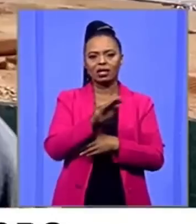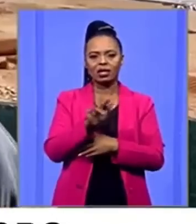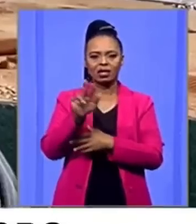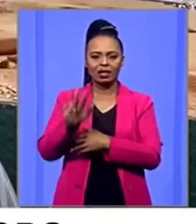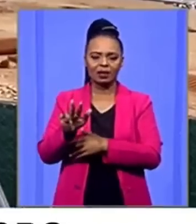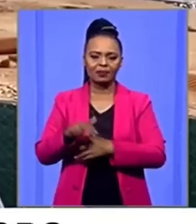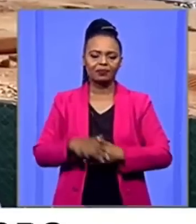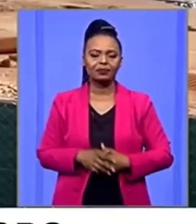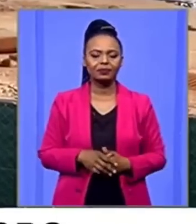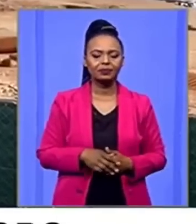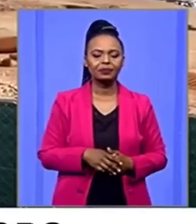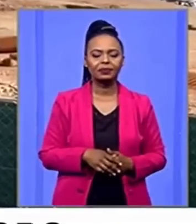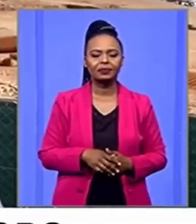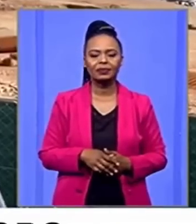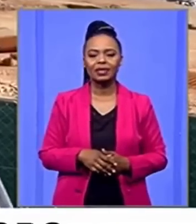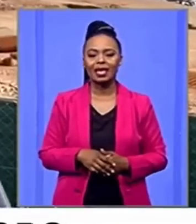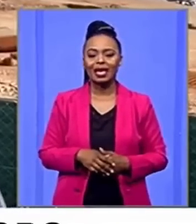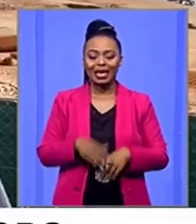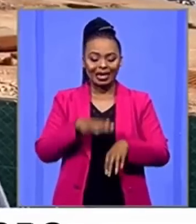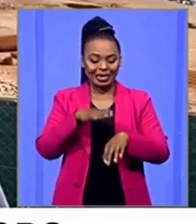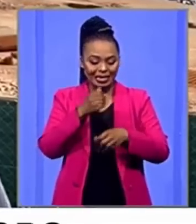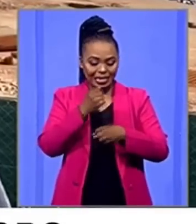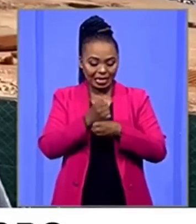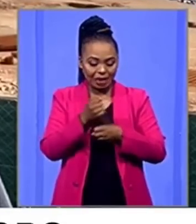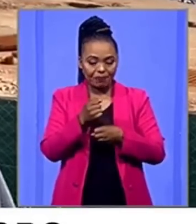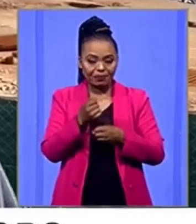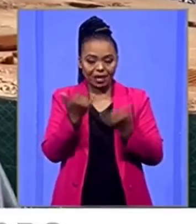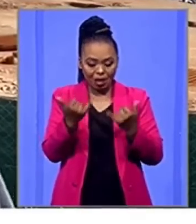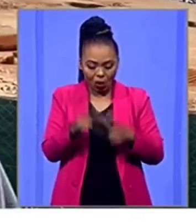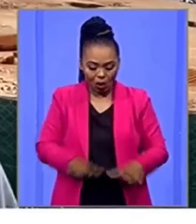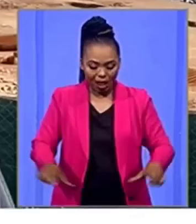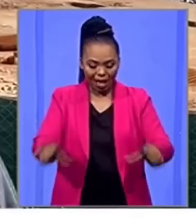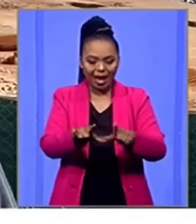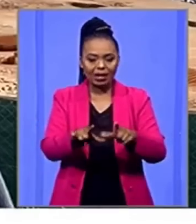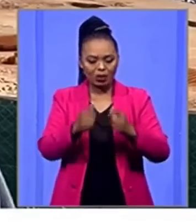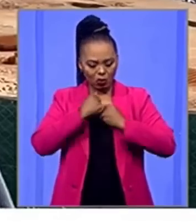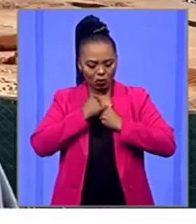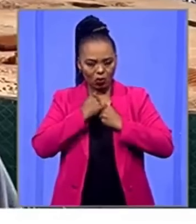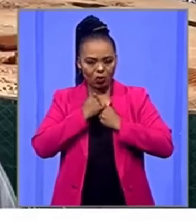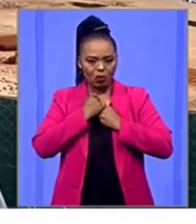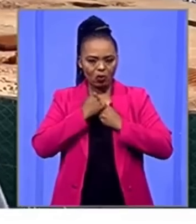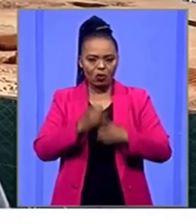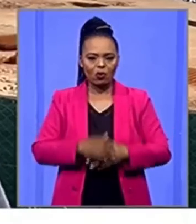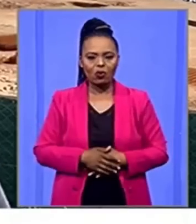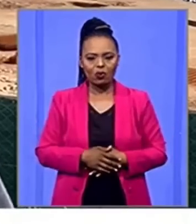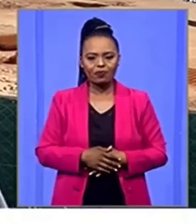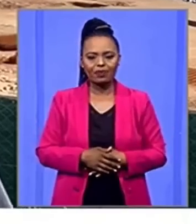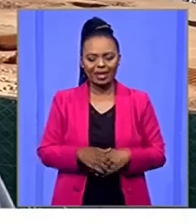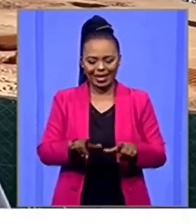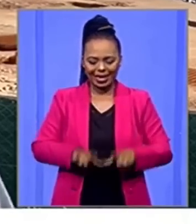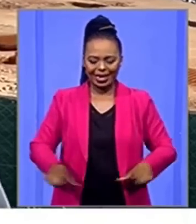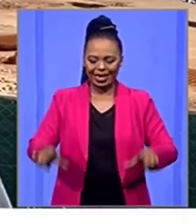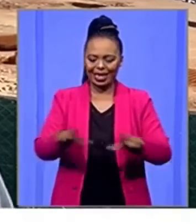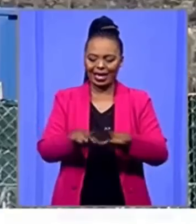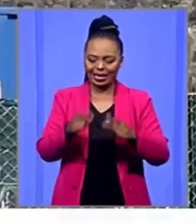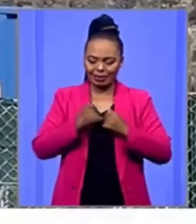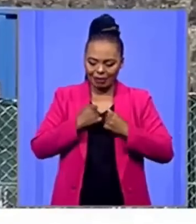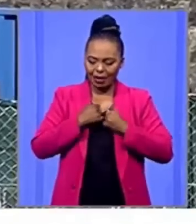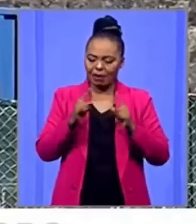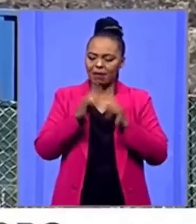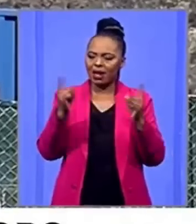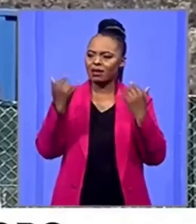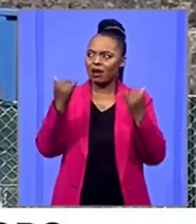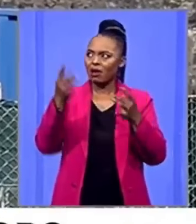1990. Nage ka ga borena o kgone šifa ba tša nageng kare a sa ga borena ba di direla boithatelo. Ge